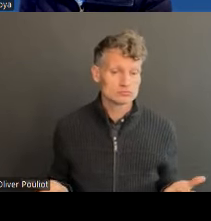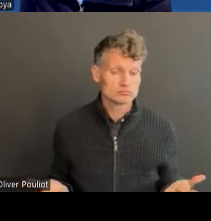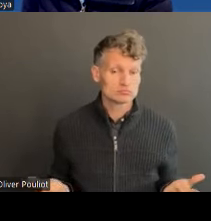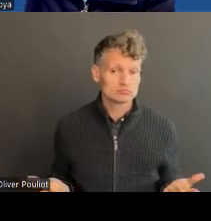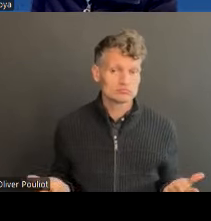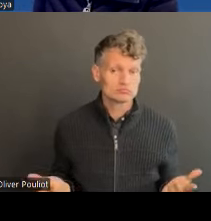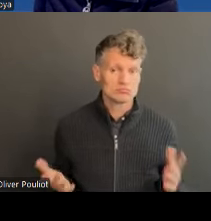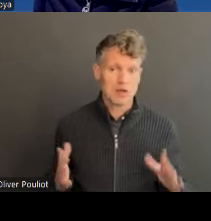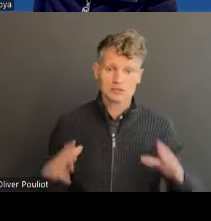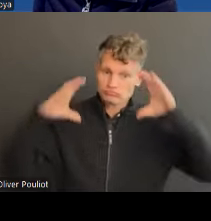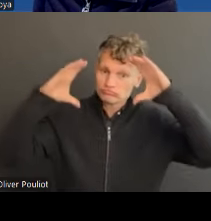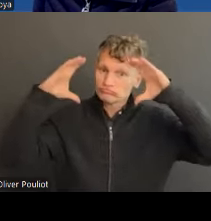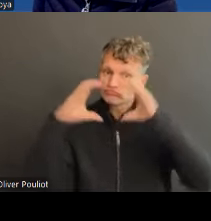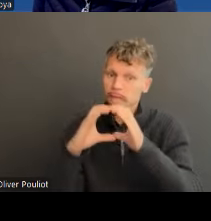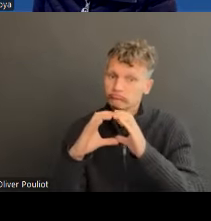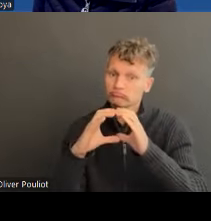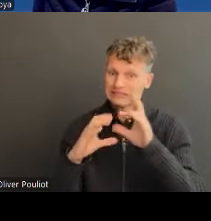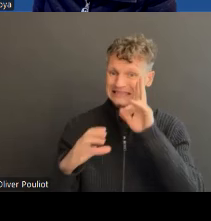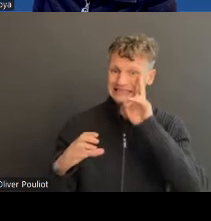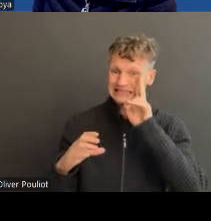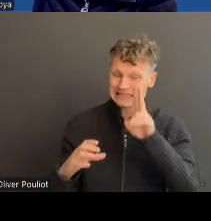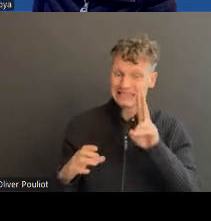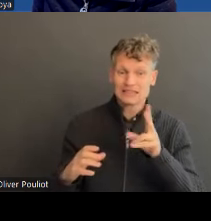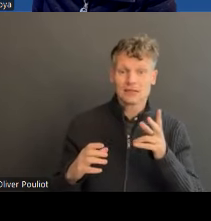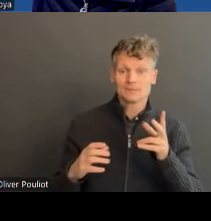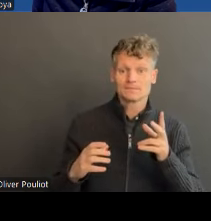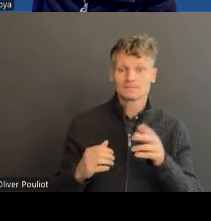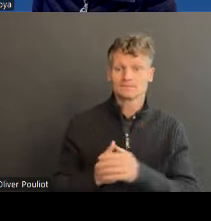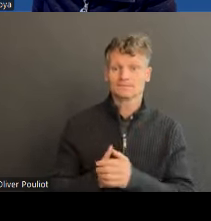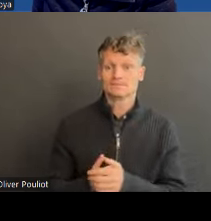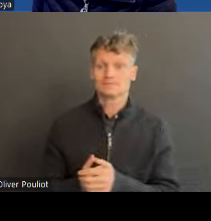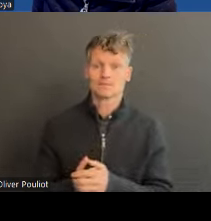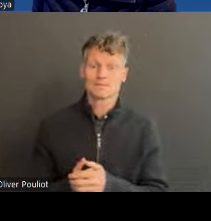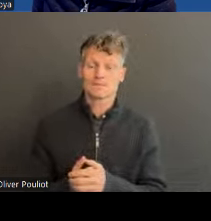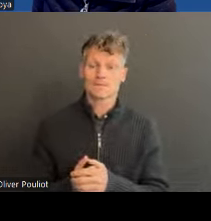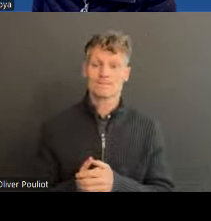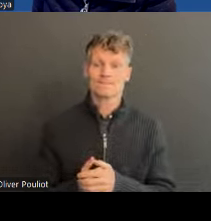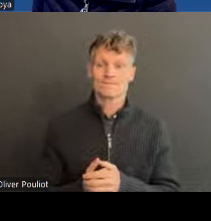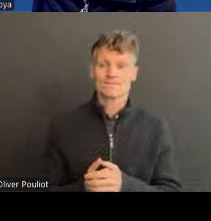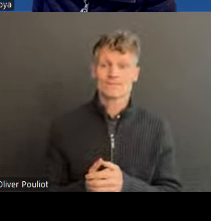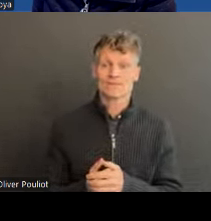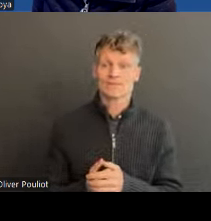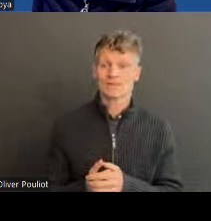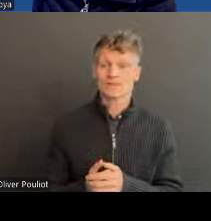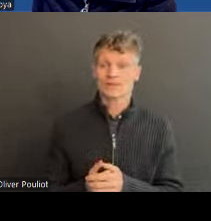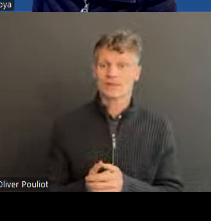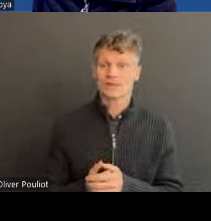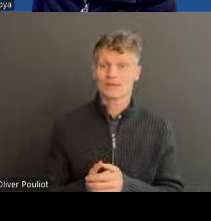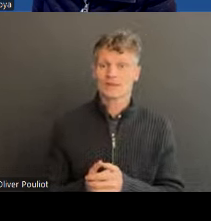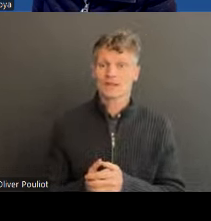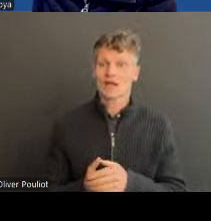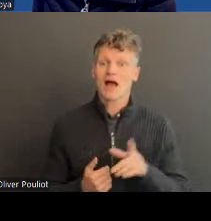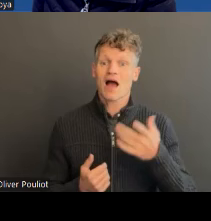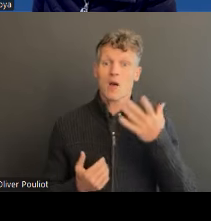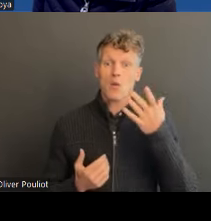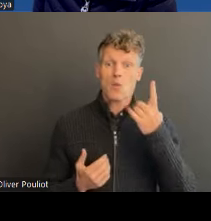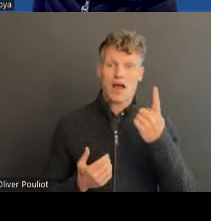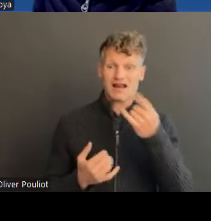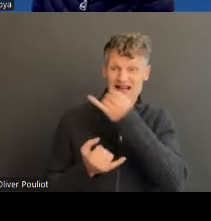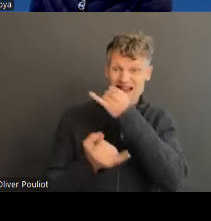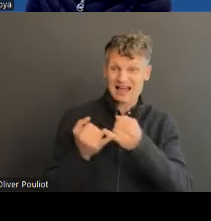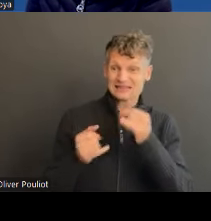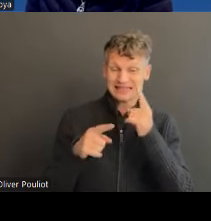foci in the region of the Americas. And the last foci focus that we have for onchocercasis is between Brazil and Venezuela